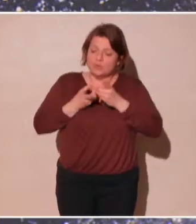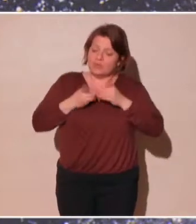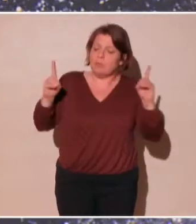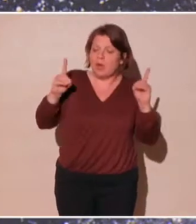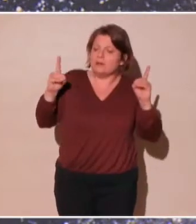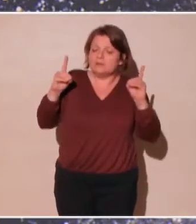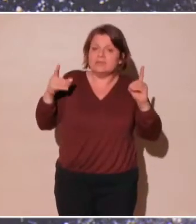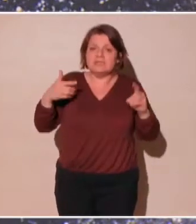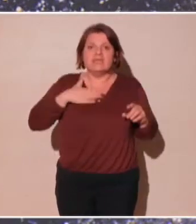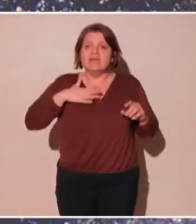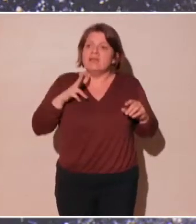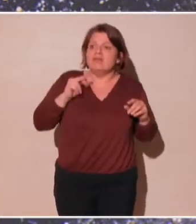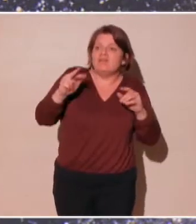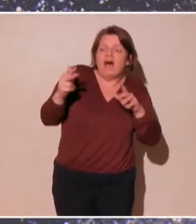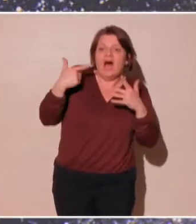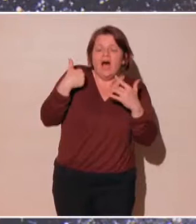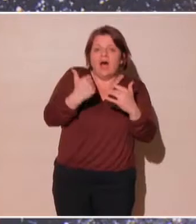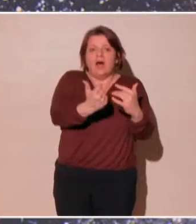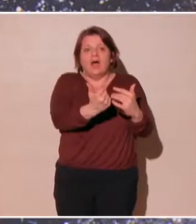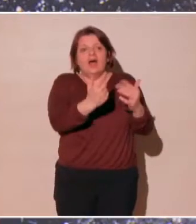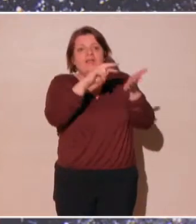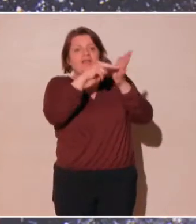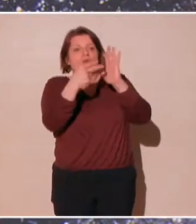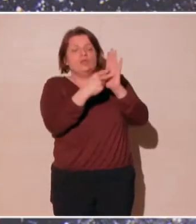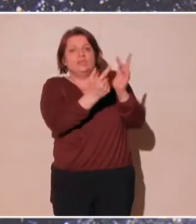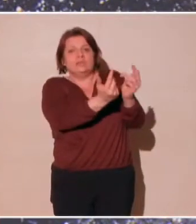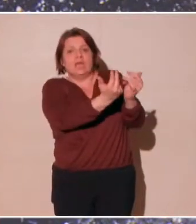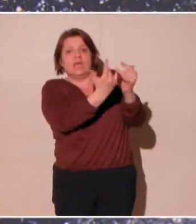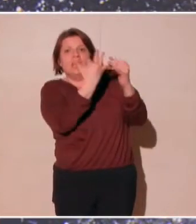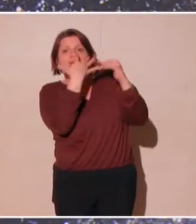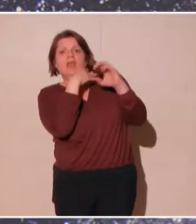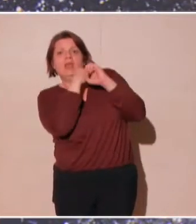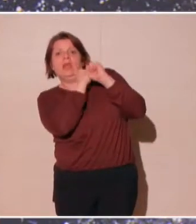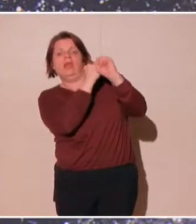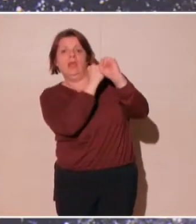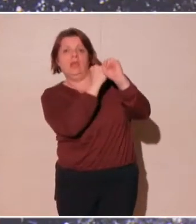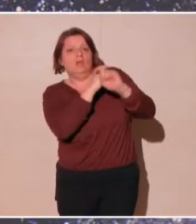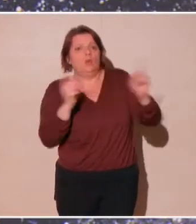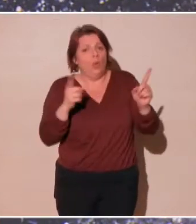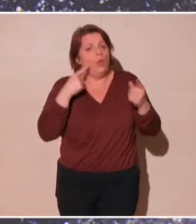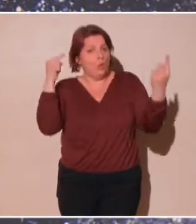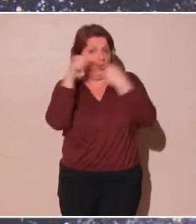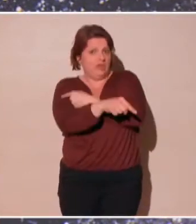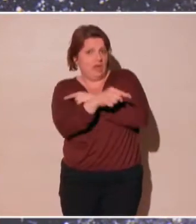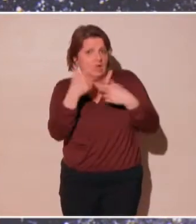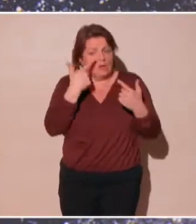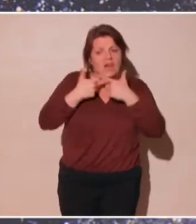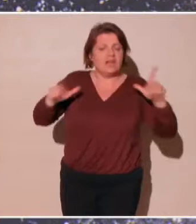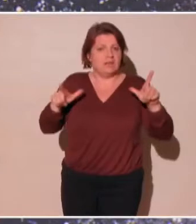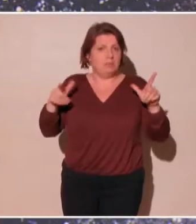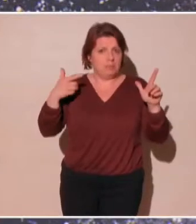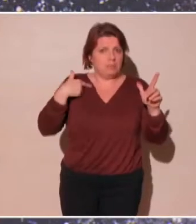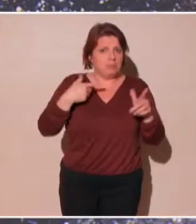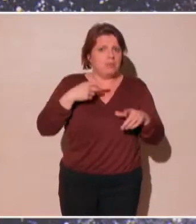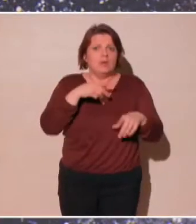be the guarantee that we will safeguard our democracies and make sure that technology